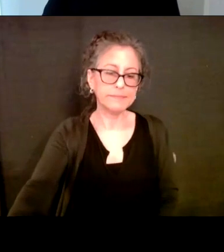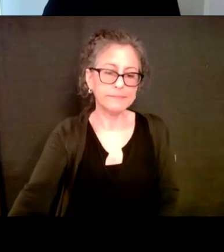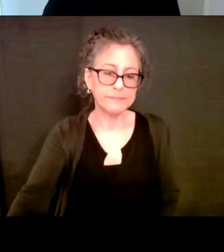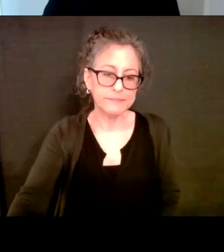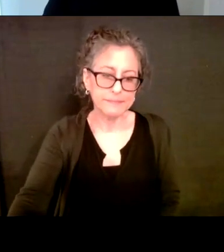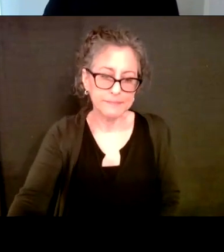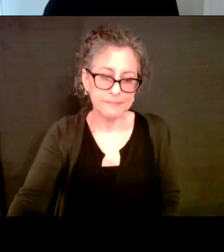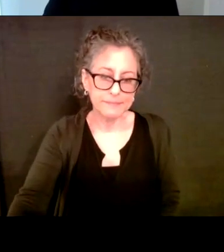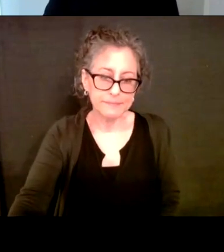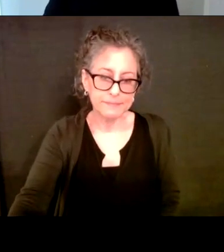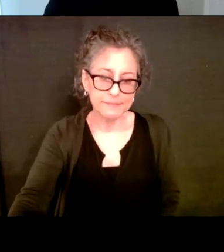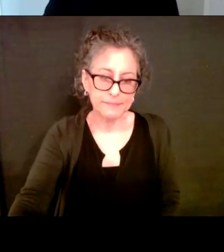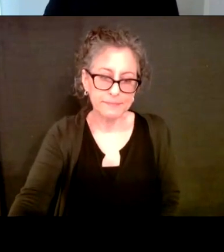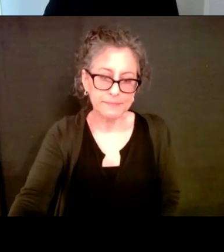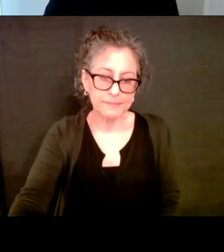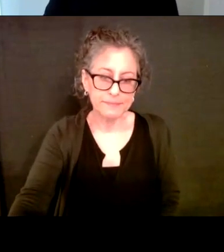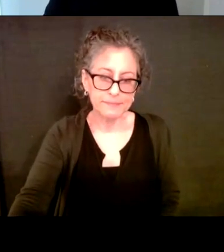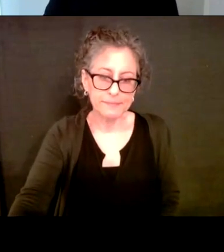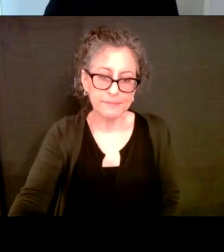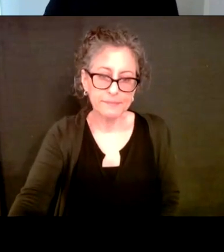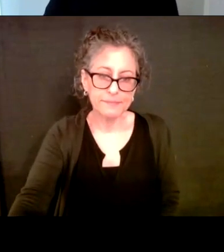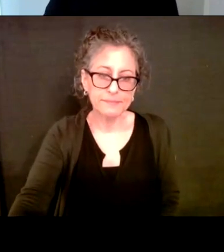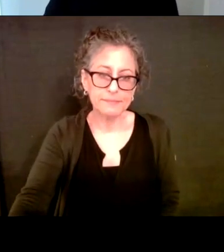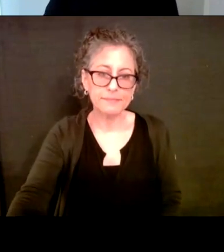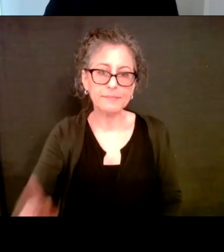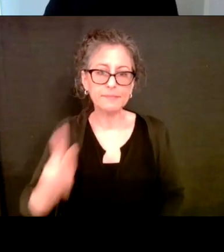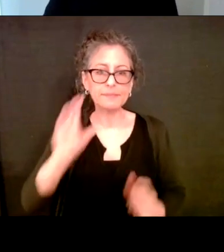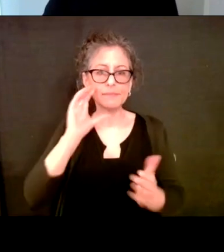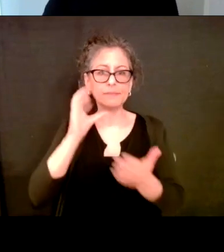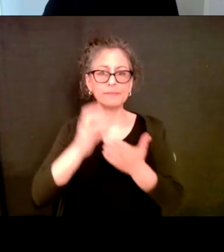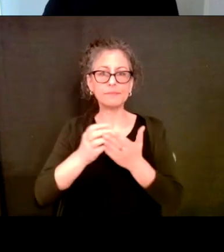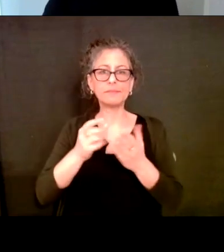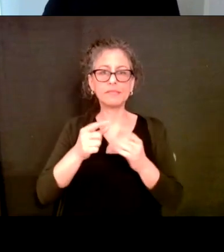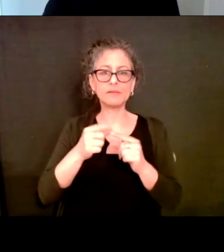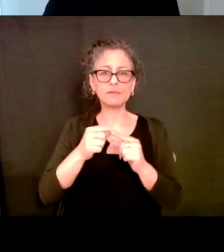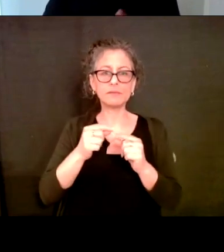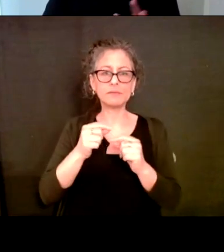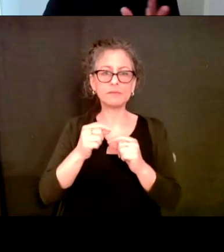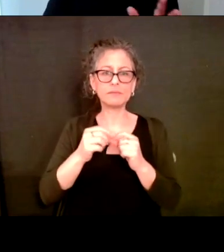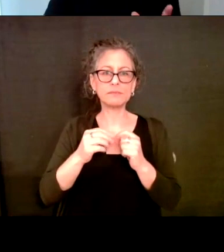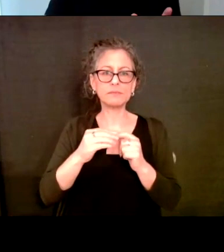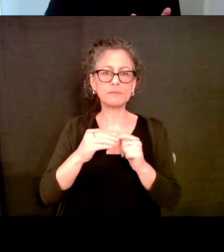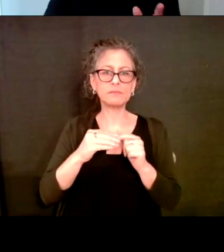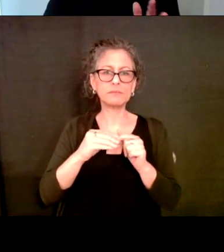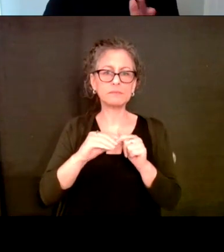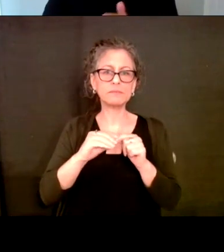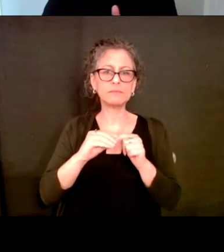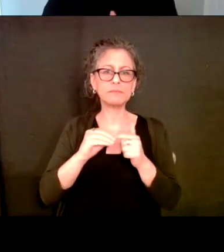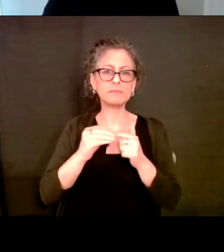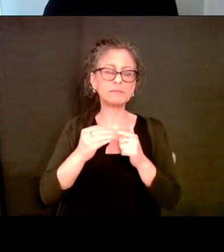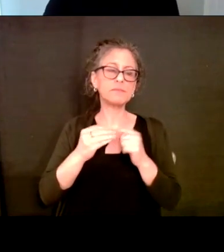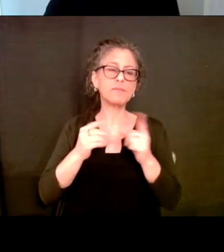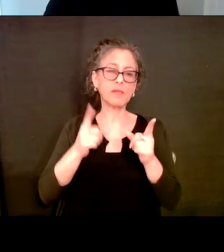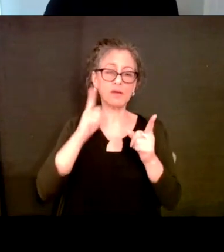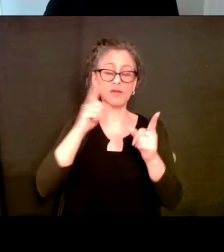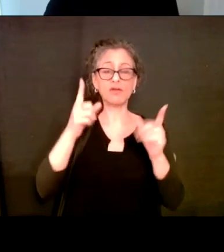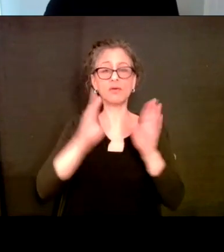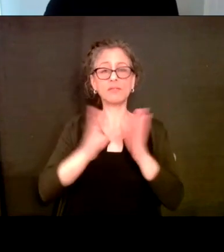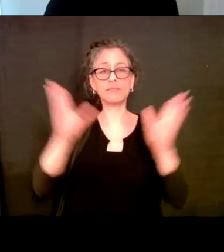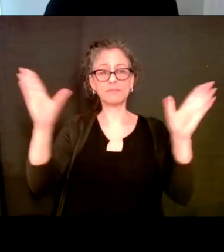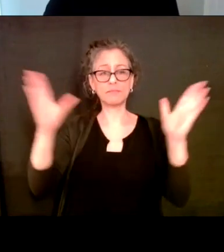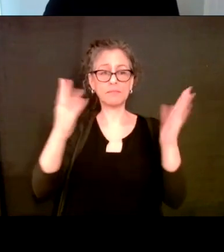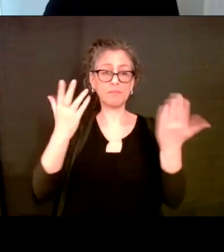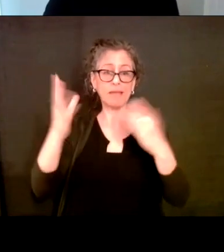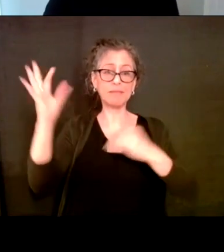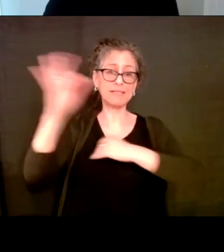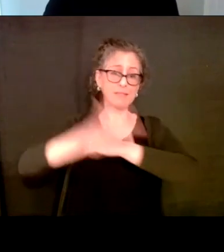In this slide, there's a picture of a person with their arms outstretched, either during a sunset or sunrise, I'm not quite